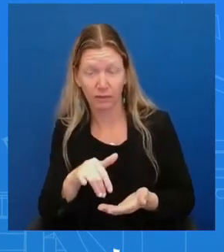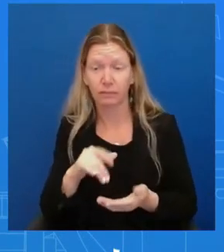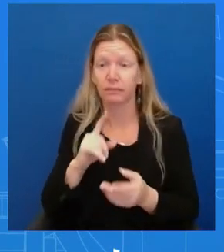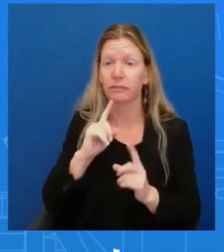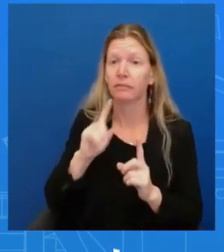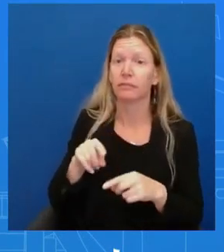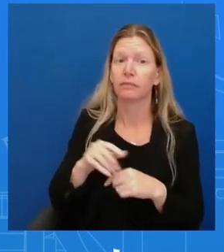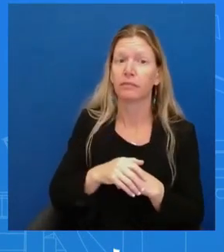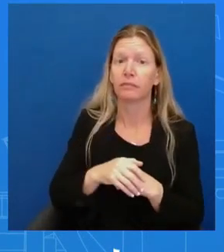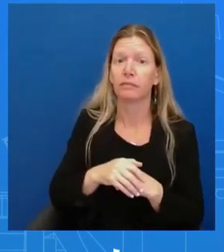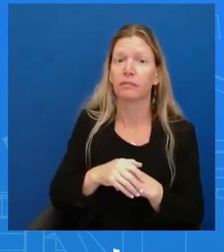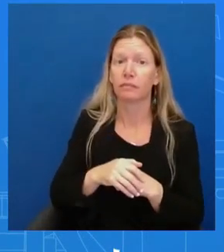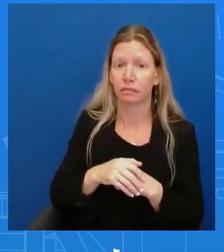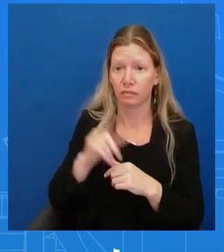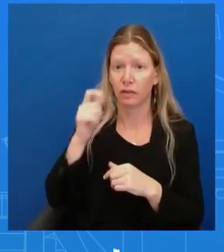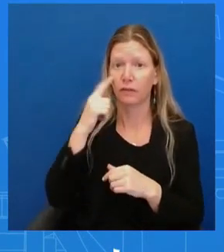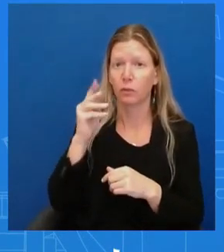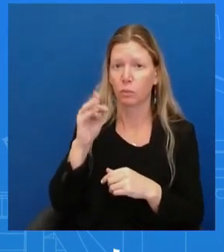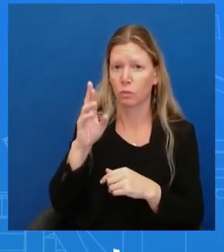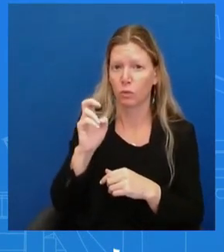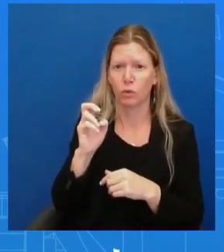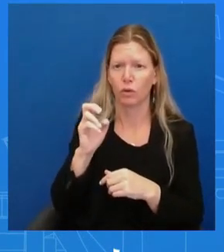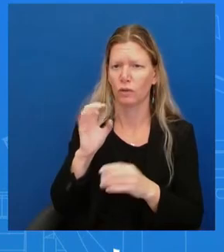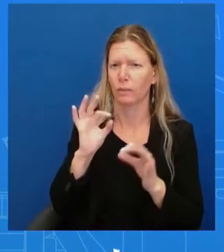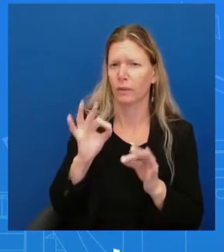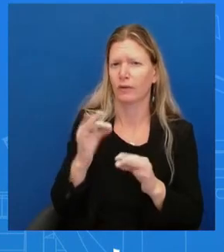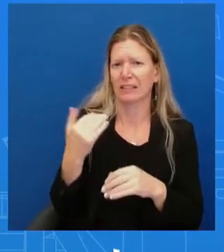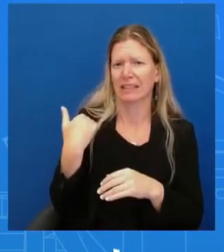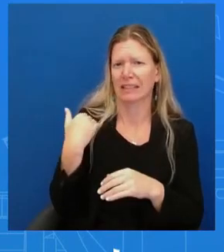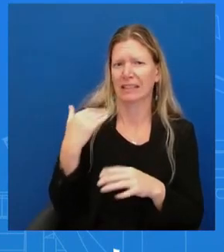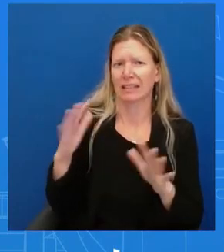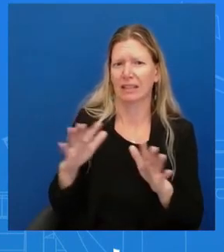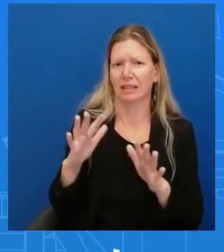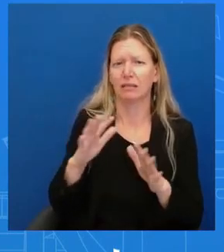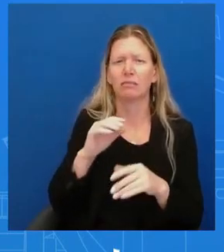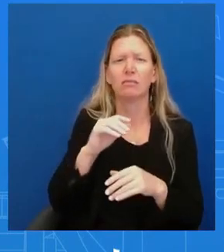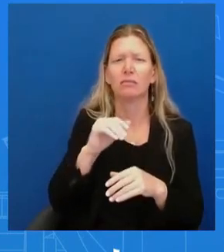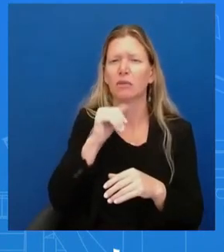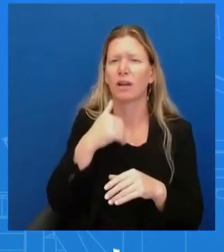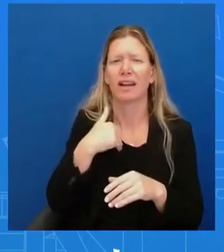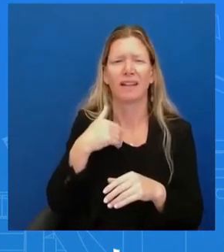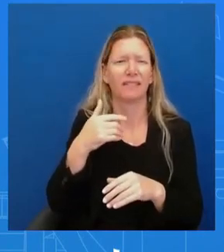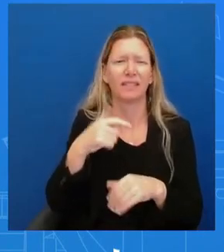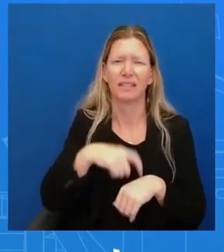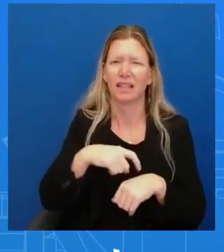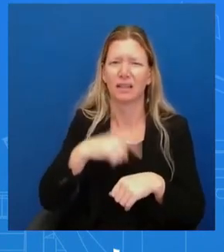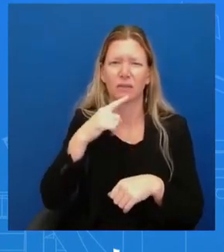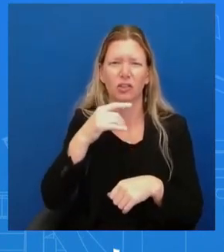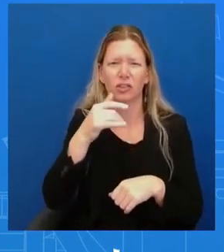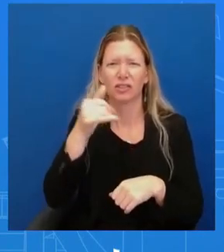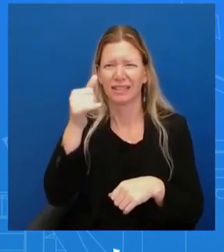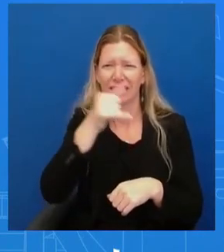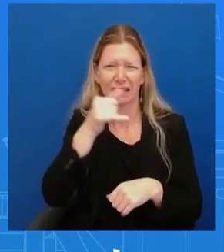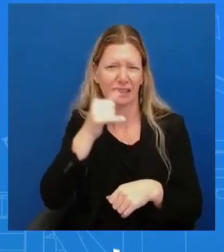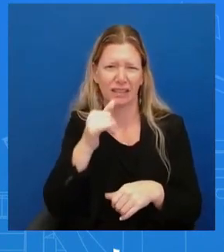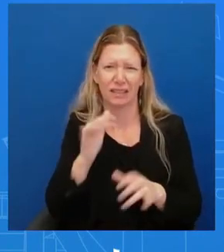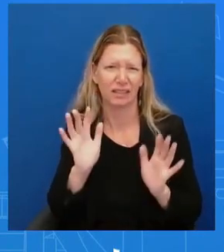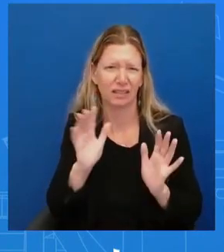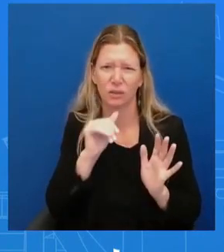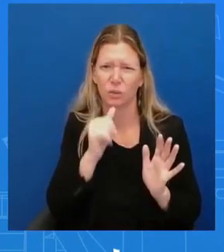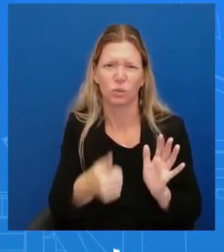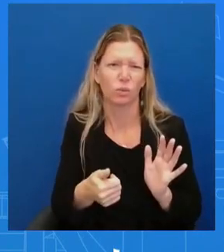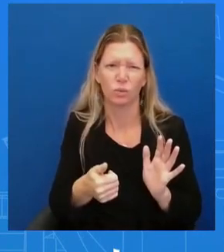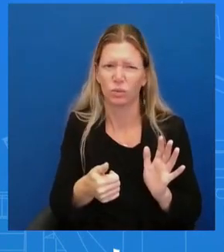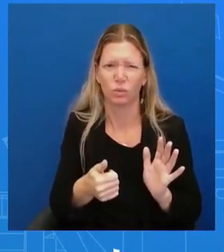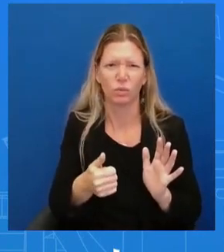this foolishness. We just don't. We don't have time for this foolishness. And our focus is reopening the port,